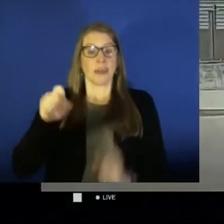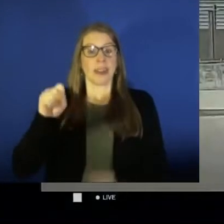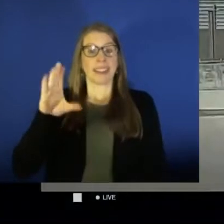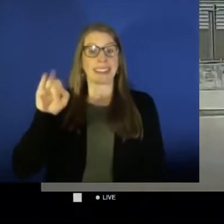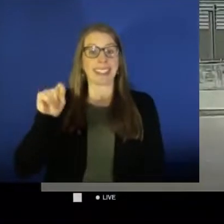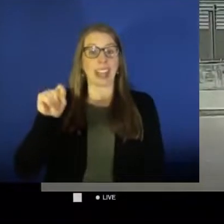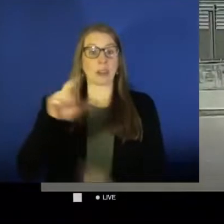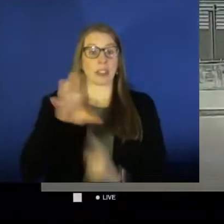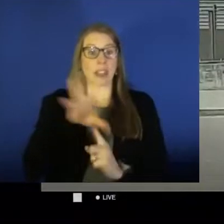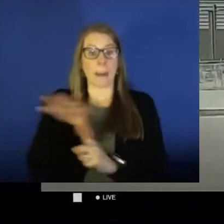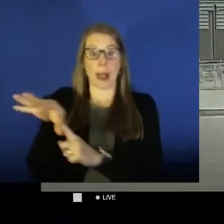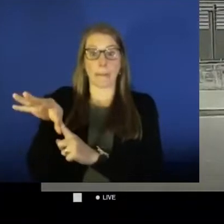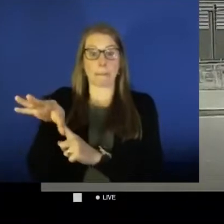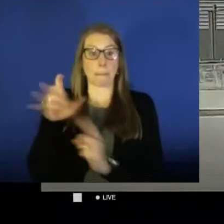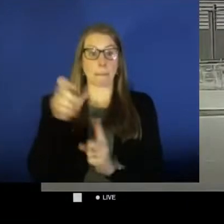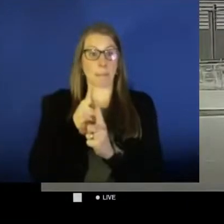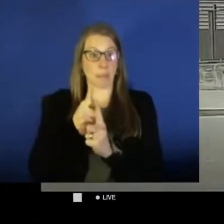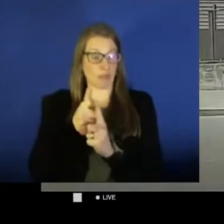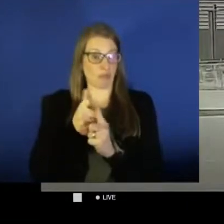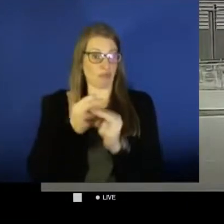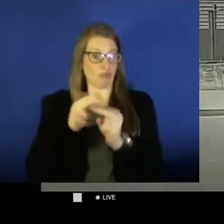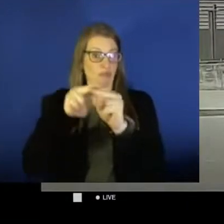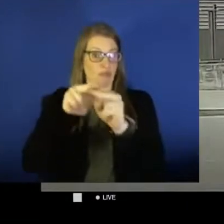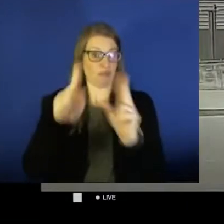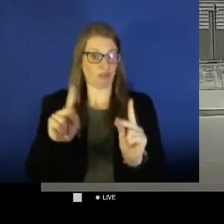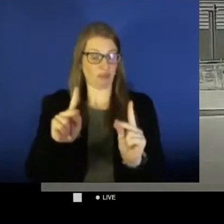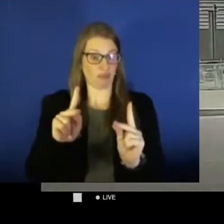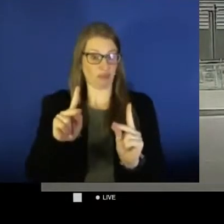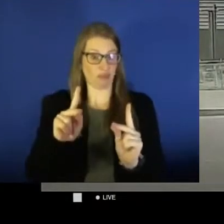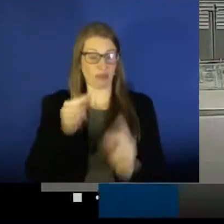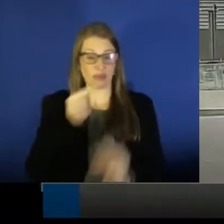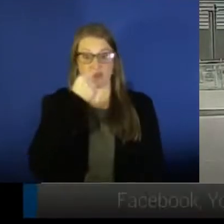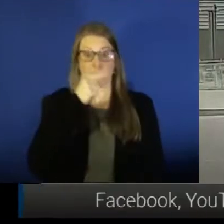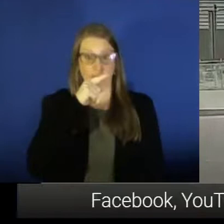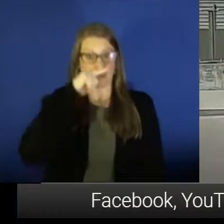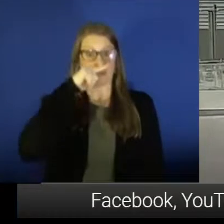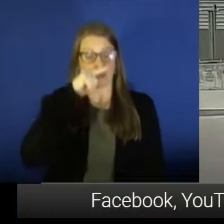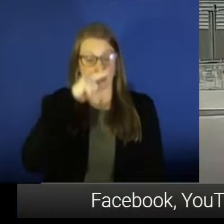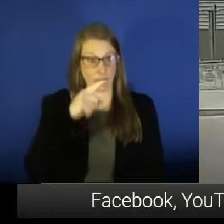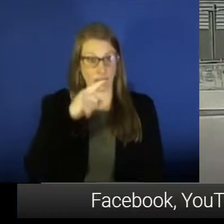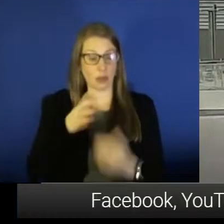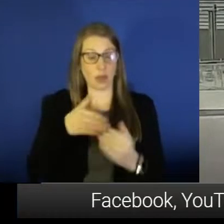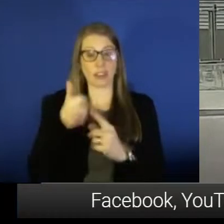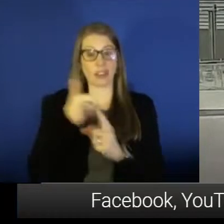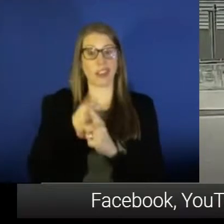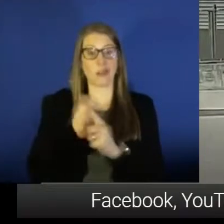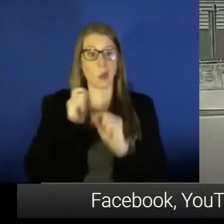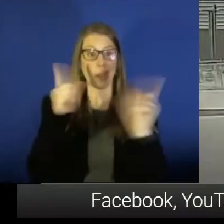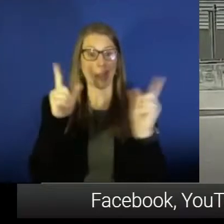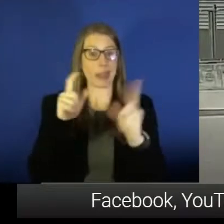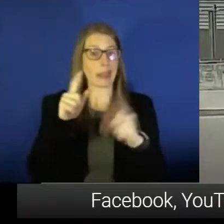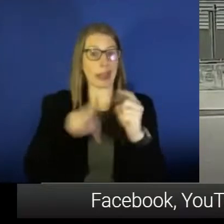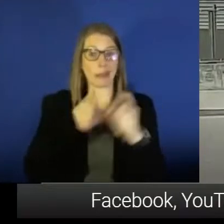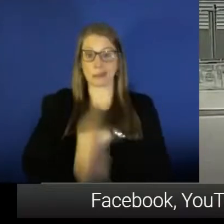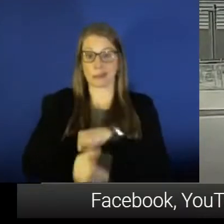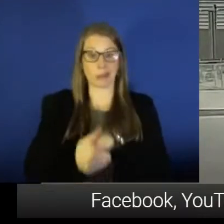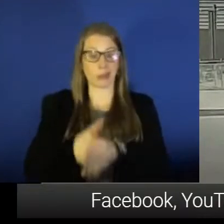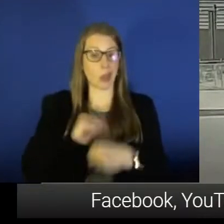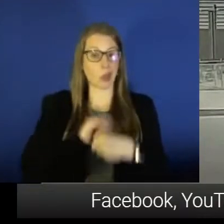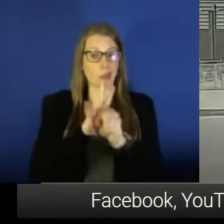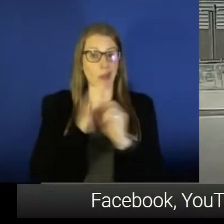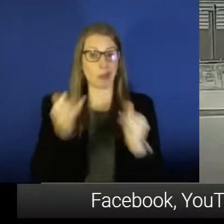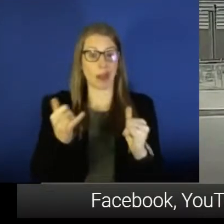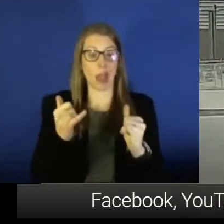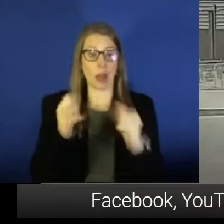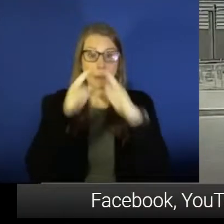among the growing number of people like us sniffling and sneezing when you wake up? You can't blame it all on COVID now, but losing the masks could be